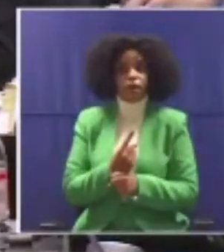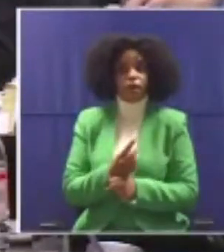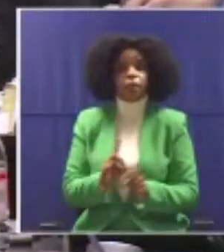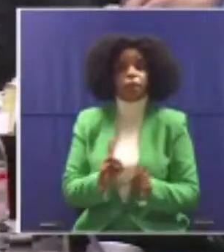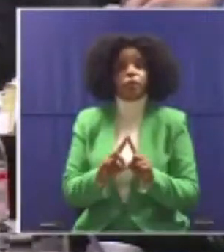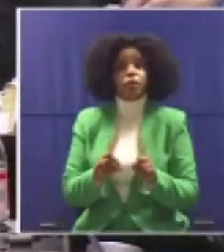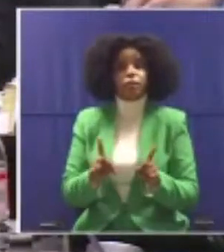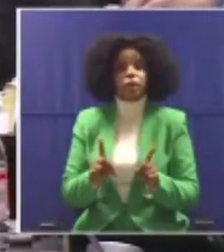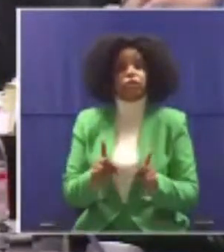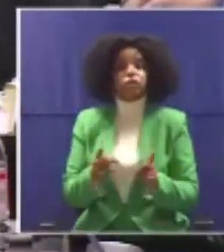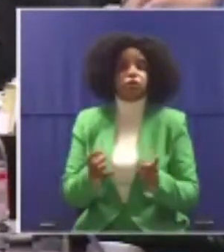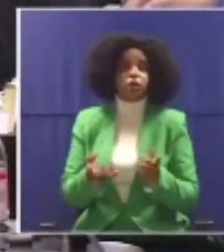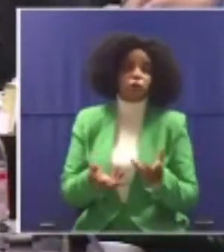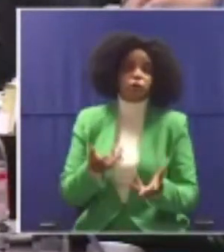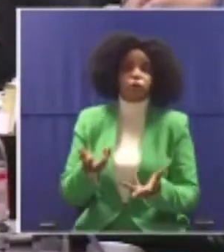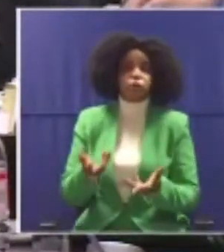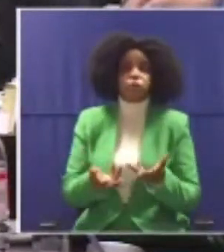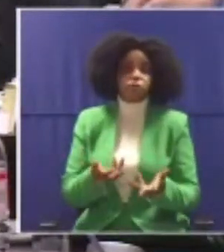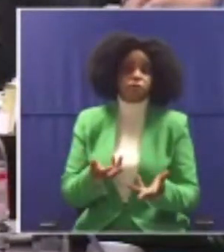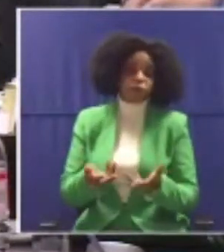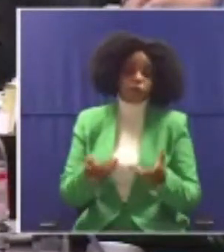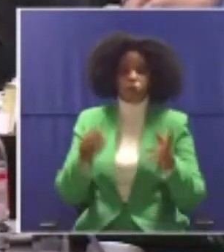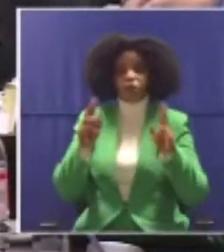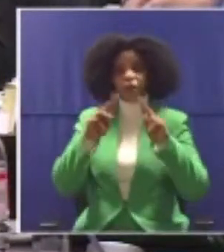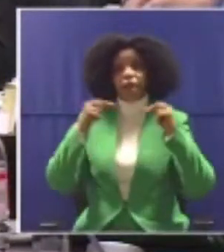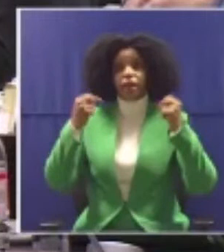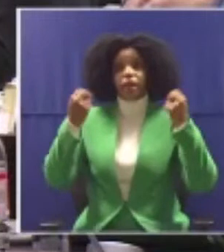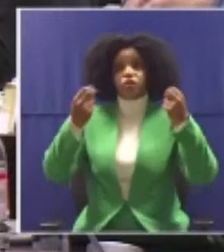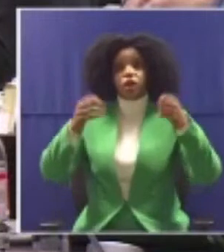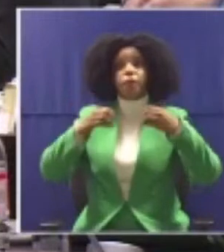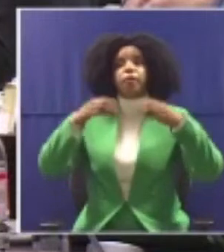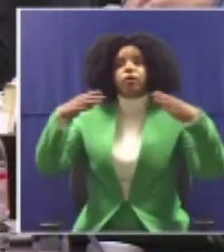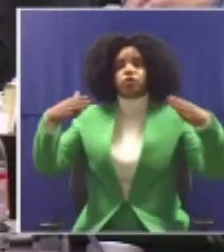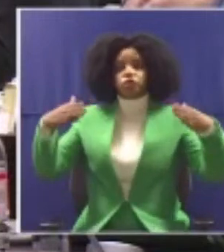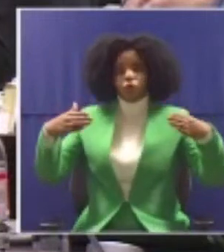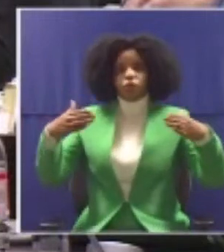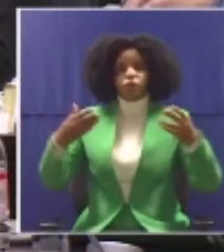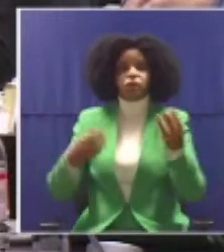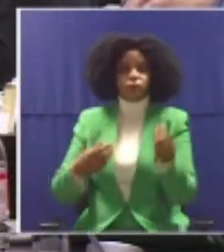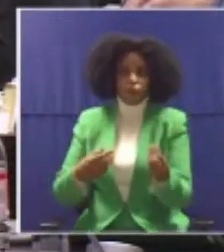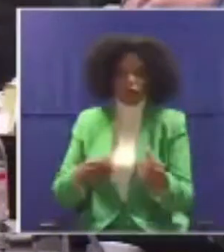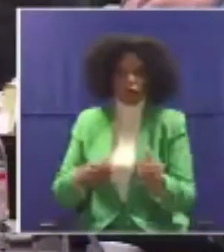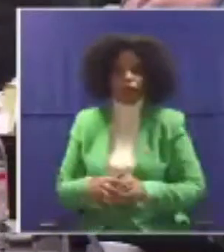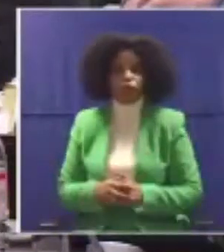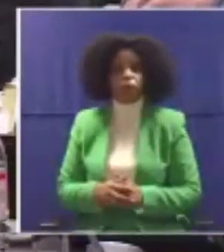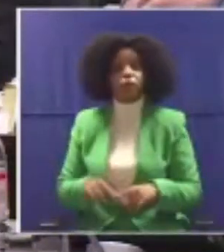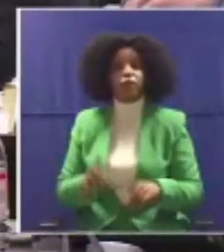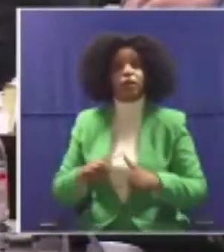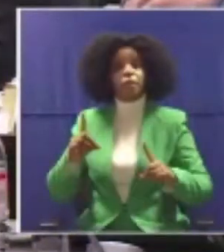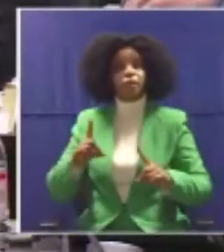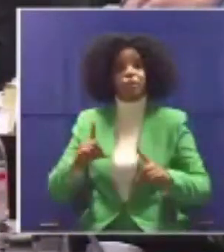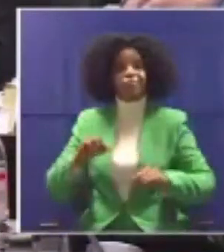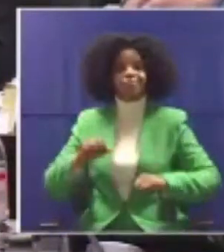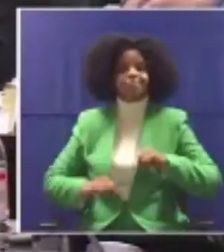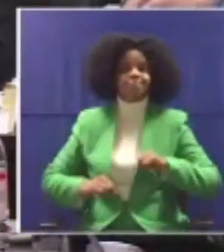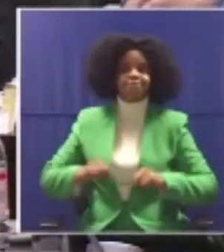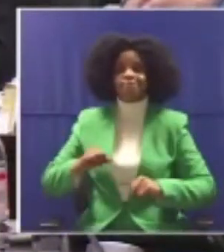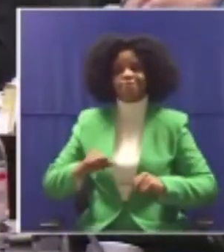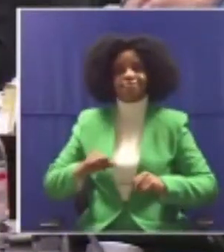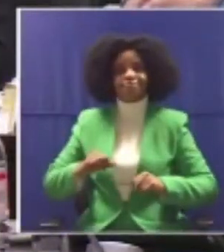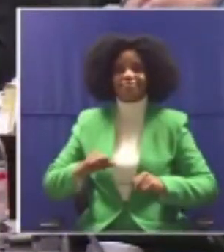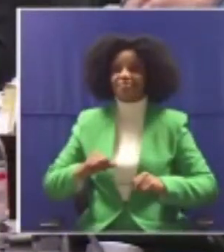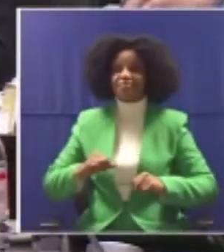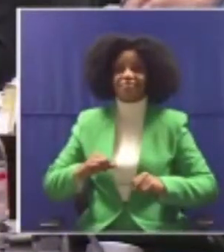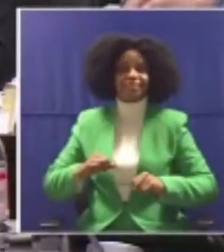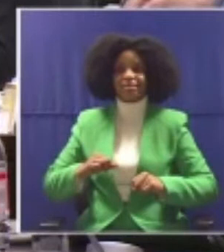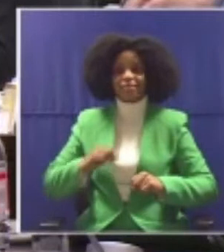national majority that you have. But the instability, Deputy President, where we agree is that the instability we've seen